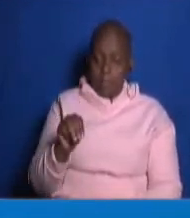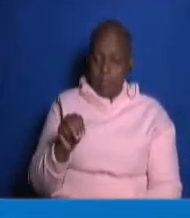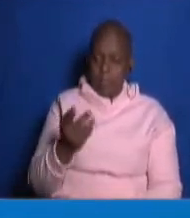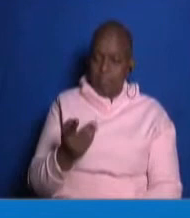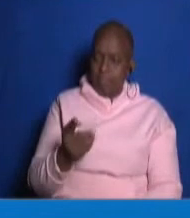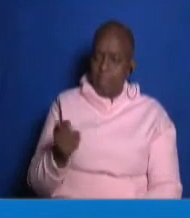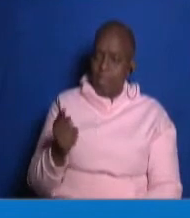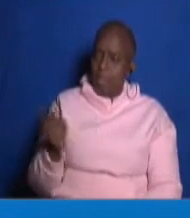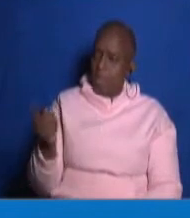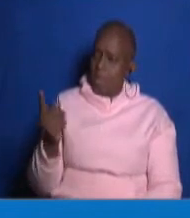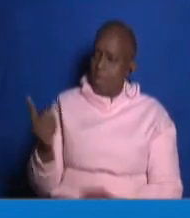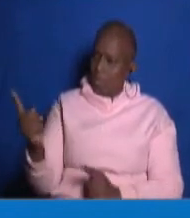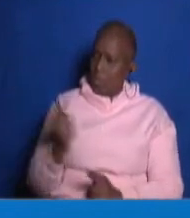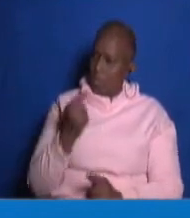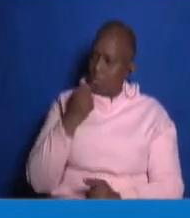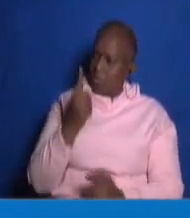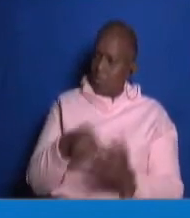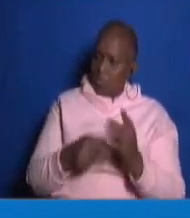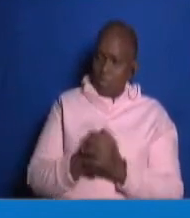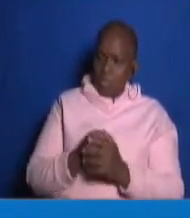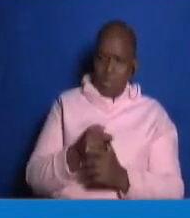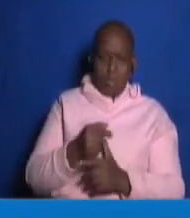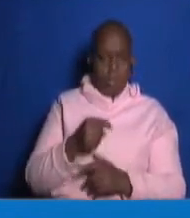the Lord gave me a word for you.